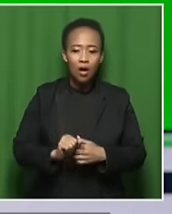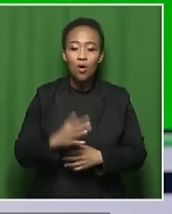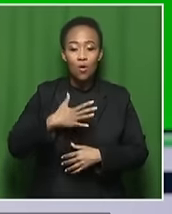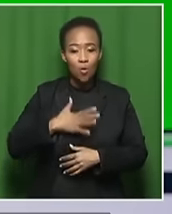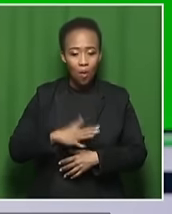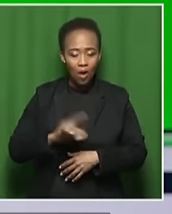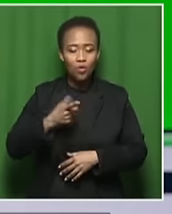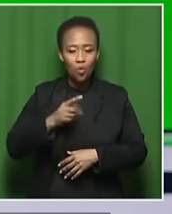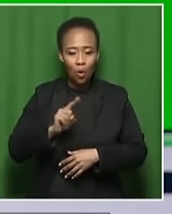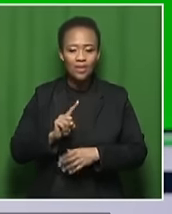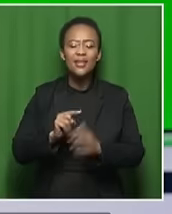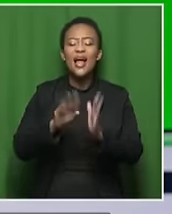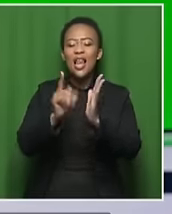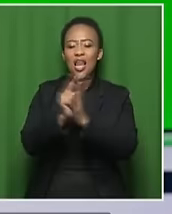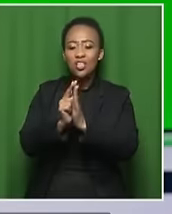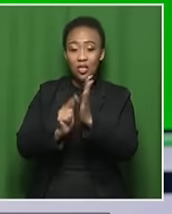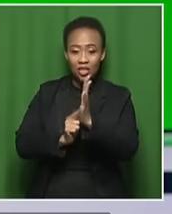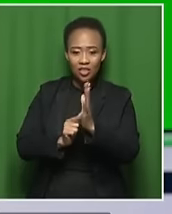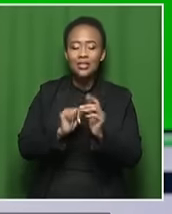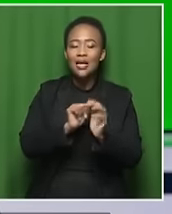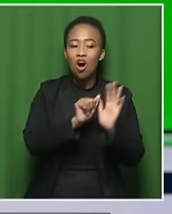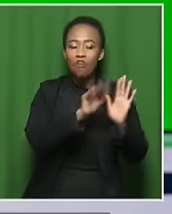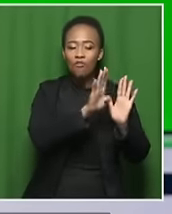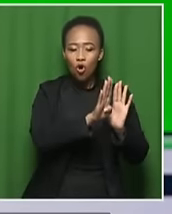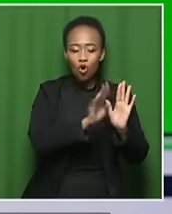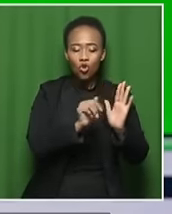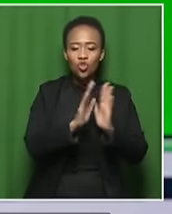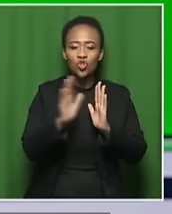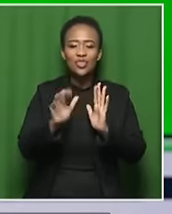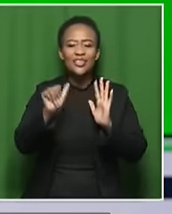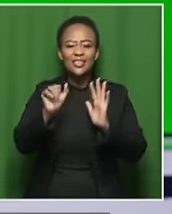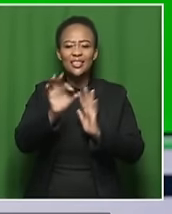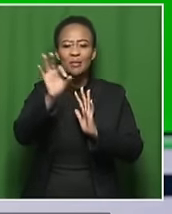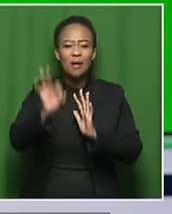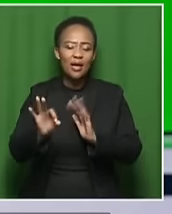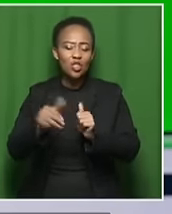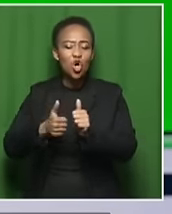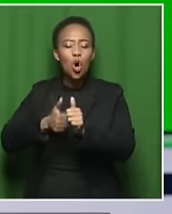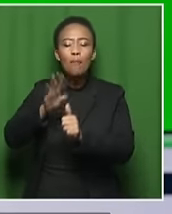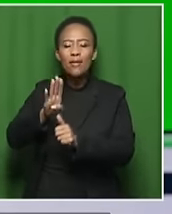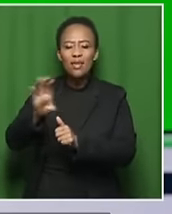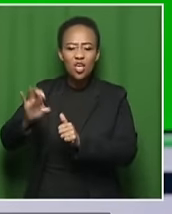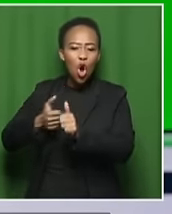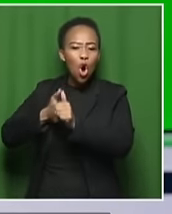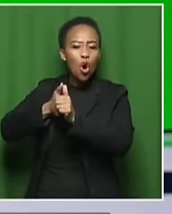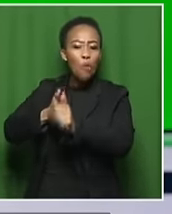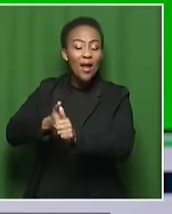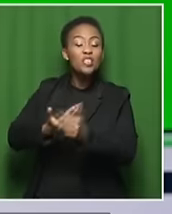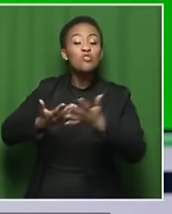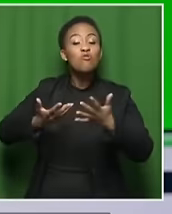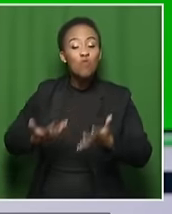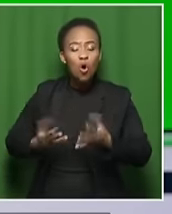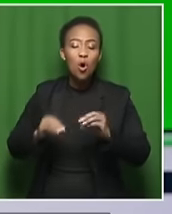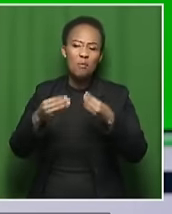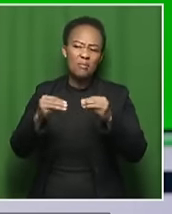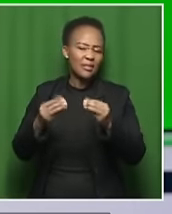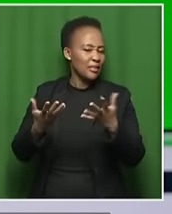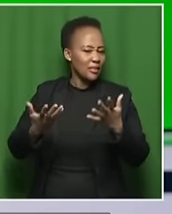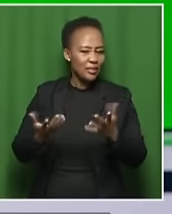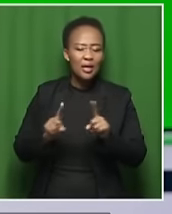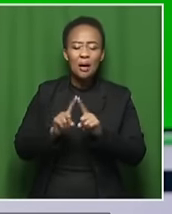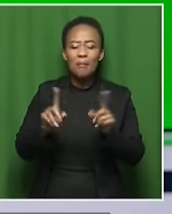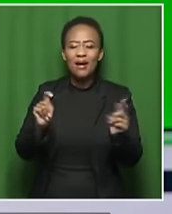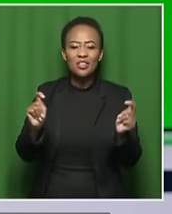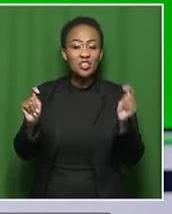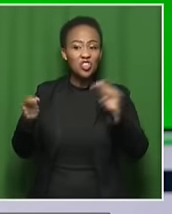legislation, you remove the 4 to 6% BEE compliance costs that currently exist for those businesses. So it doesn't change that